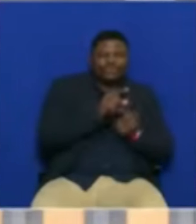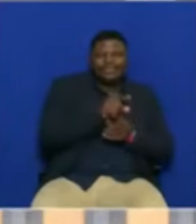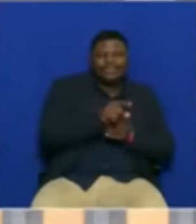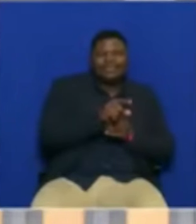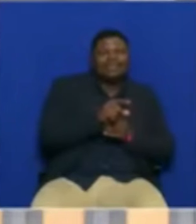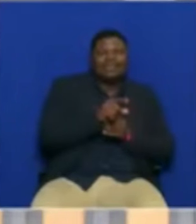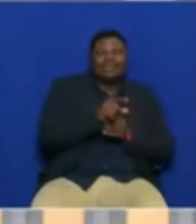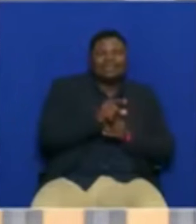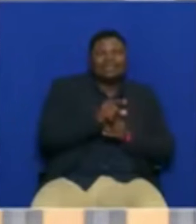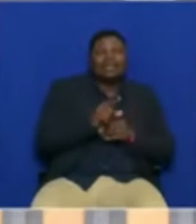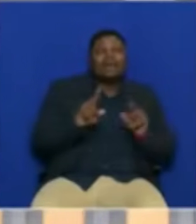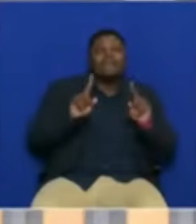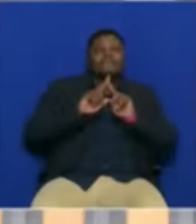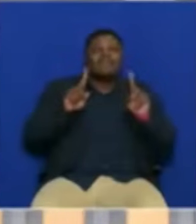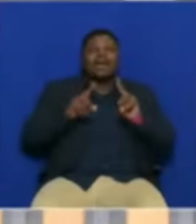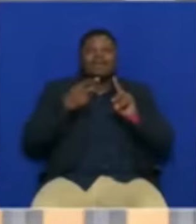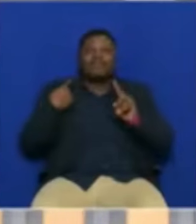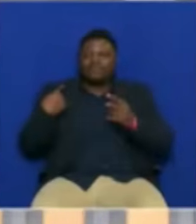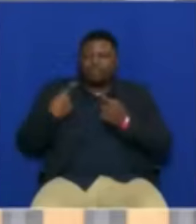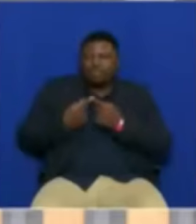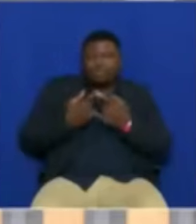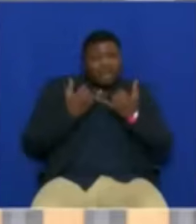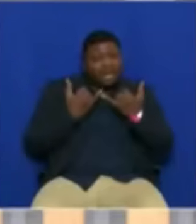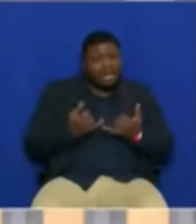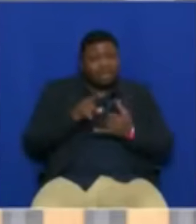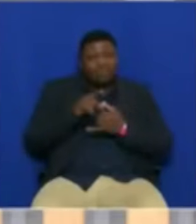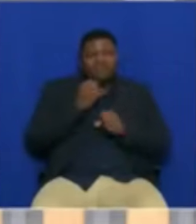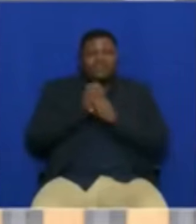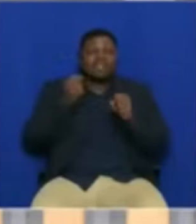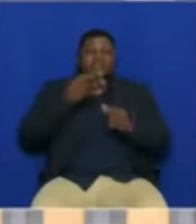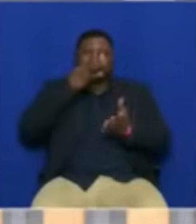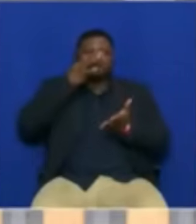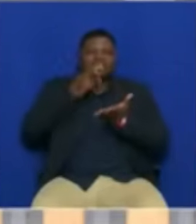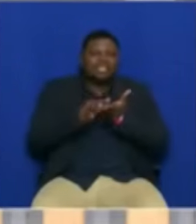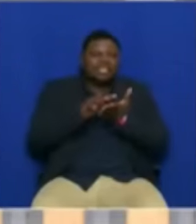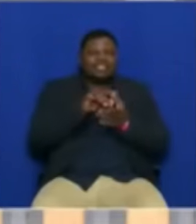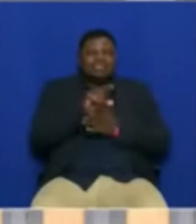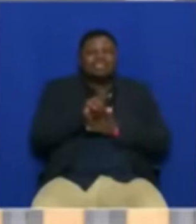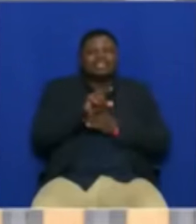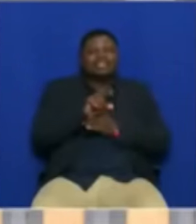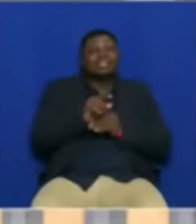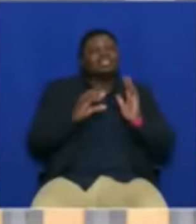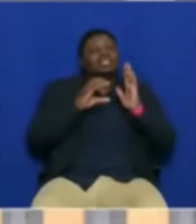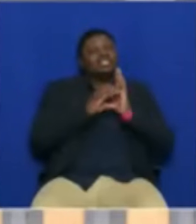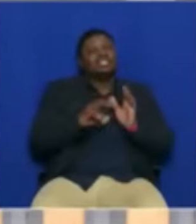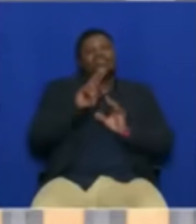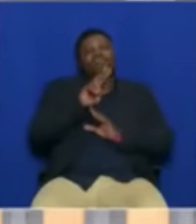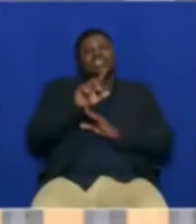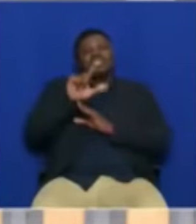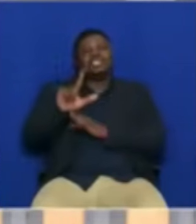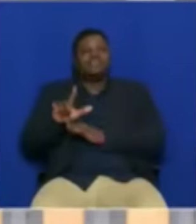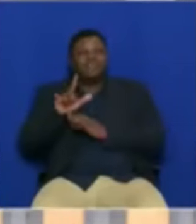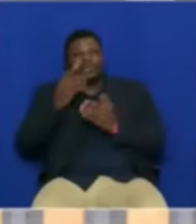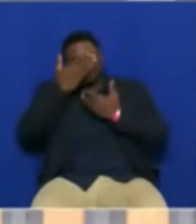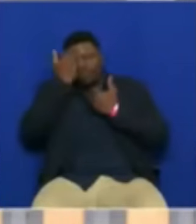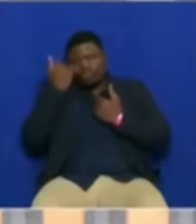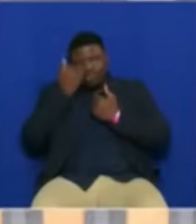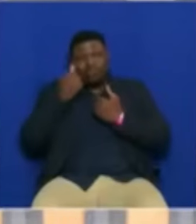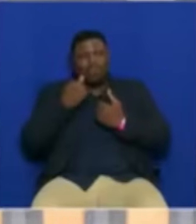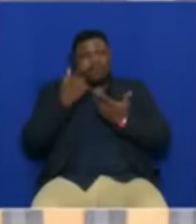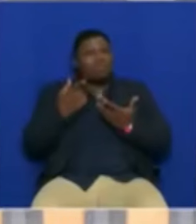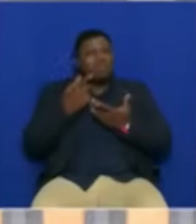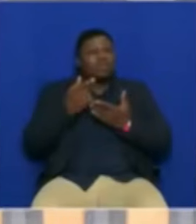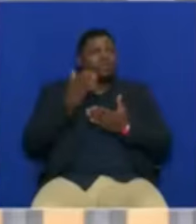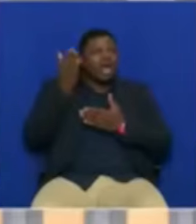have not suggested that you do not know what Section 27 provides. Yes, sir. So you could not proceed on